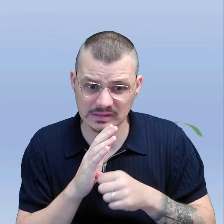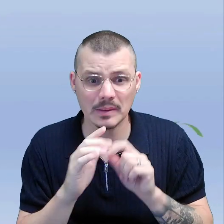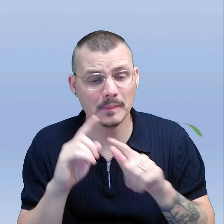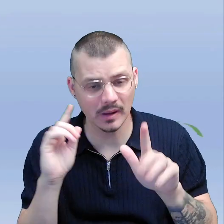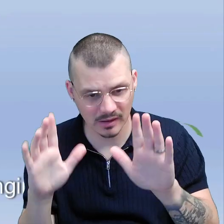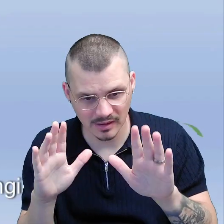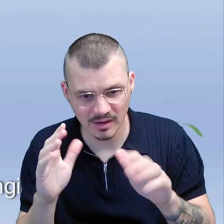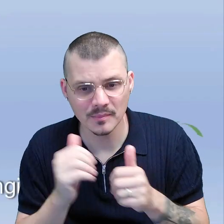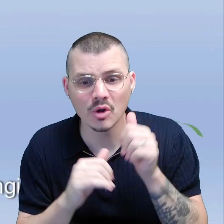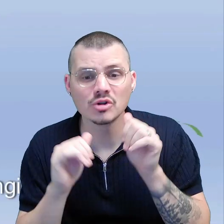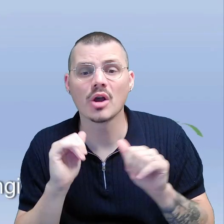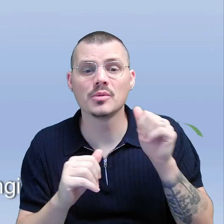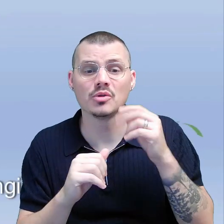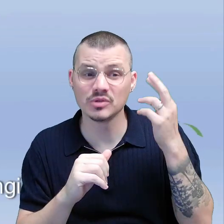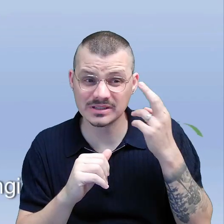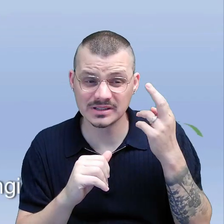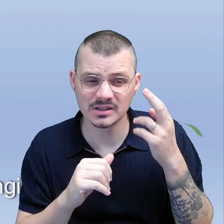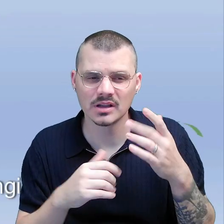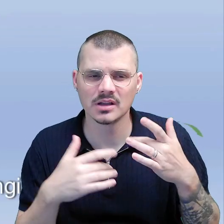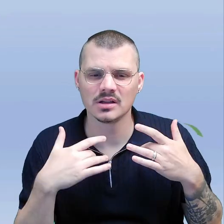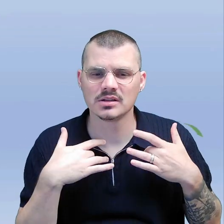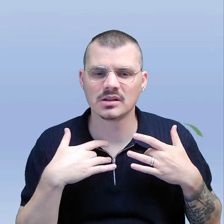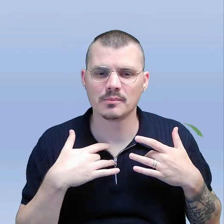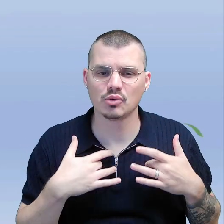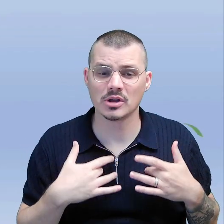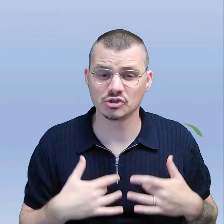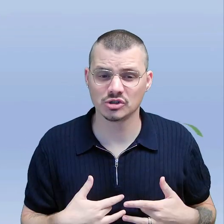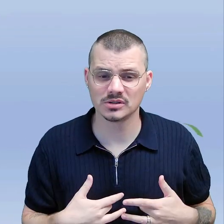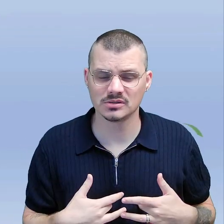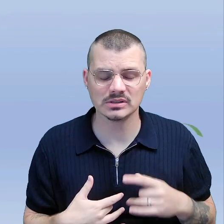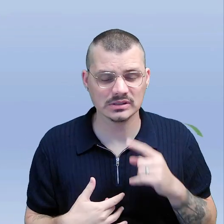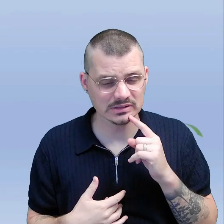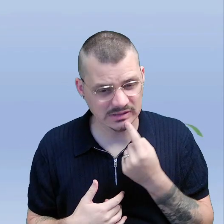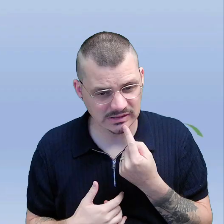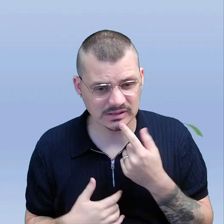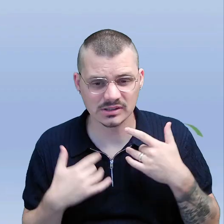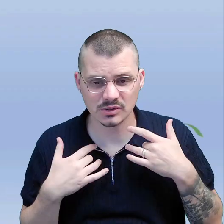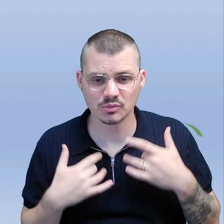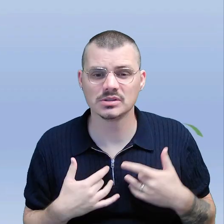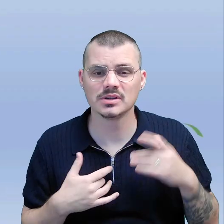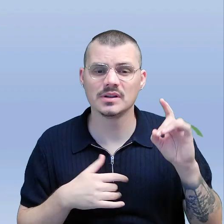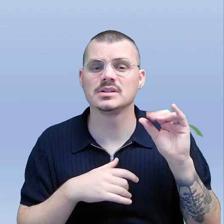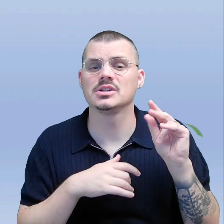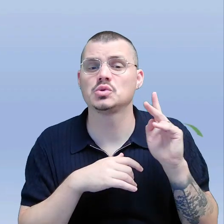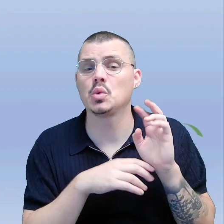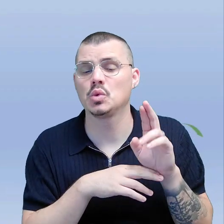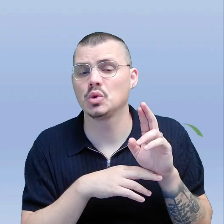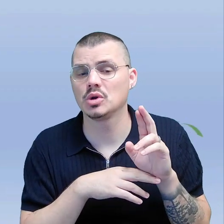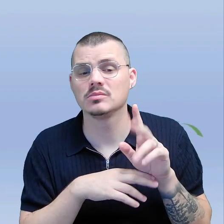anything, but the most common reason for headbanging is depression, major depressive